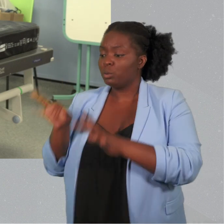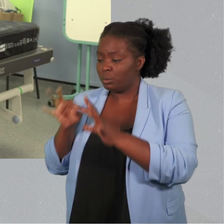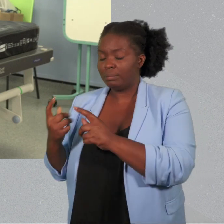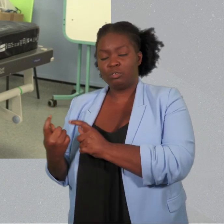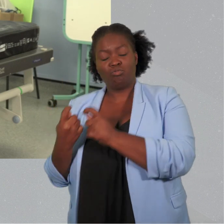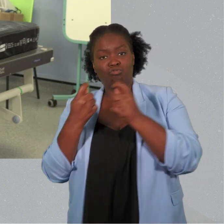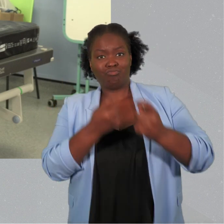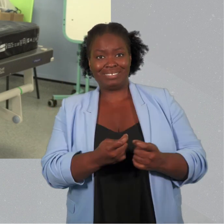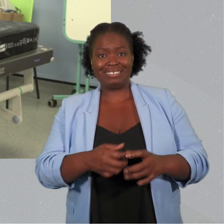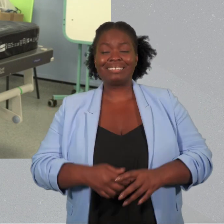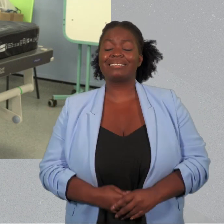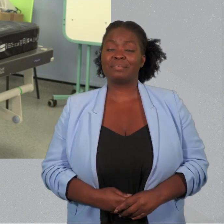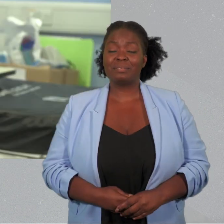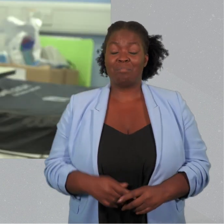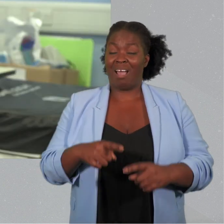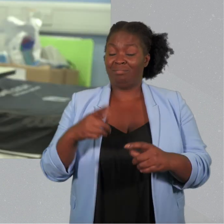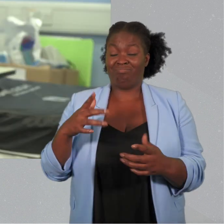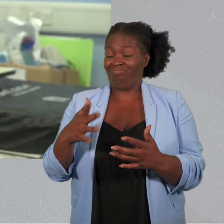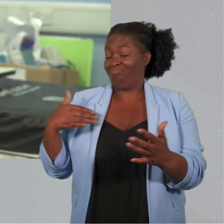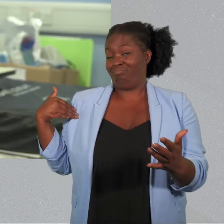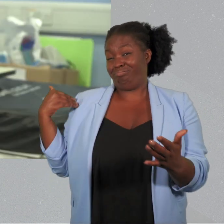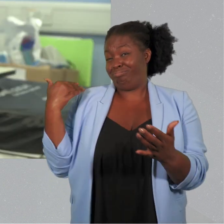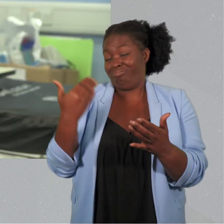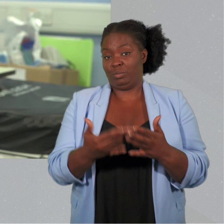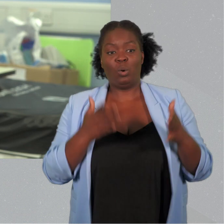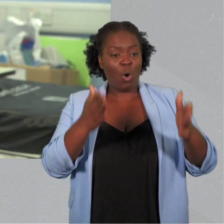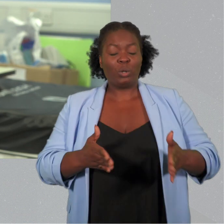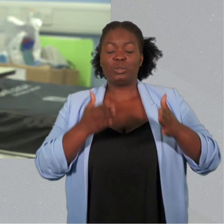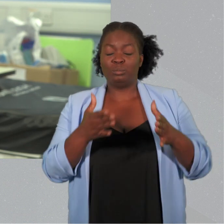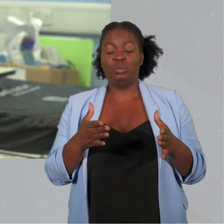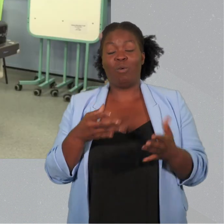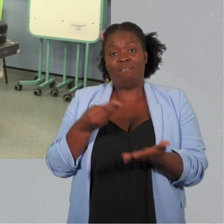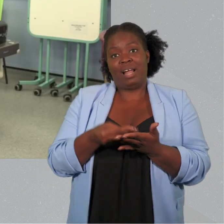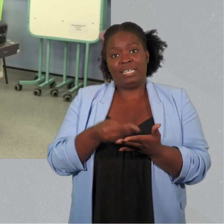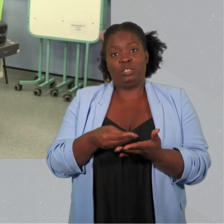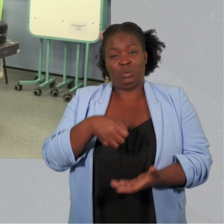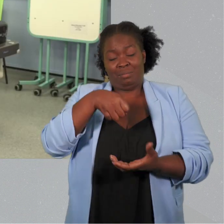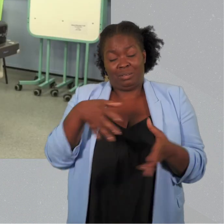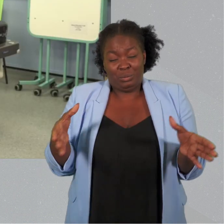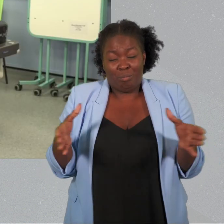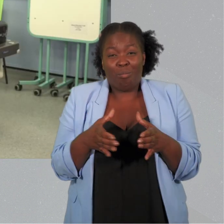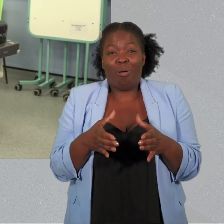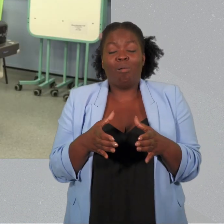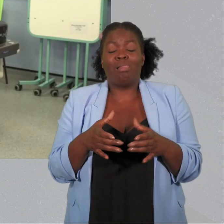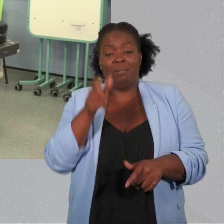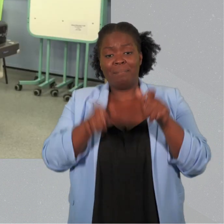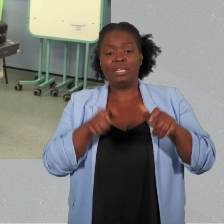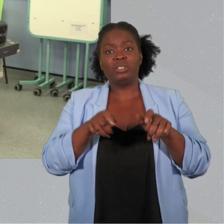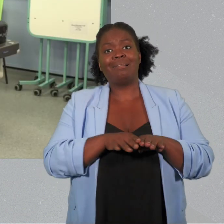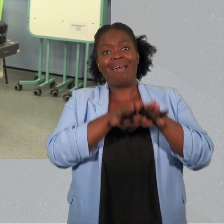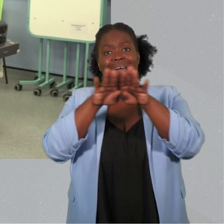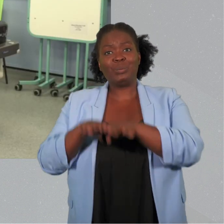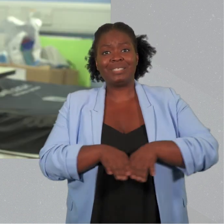choose. That's always been the case for healthcare systems with a limited financial budget, in order for there to be equity amongst